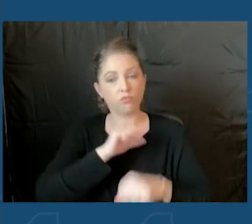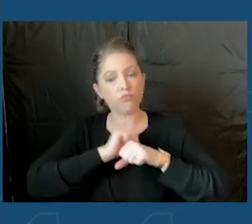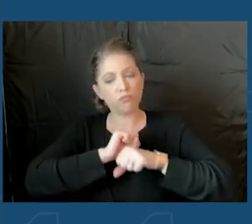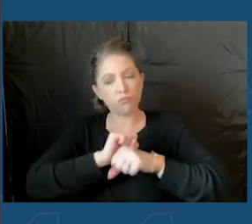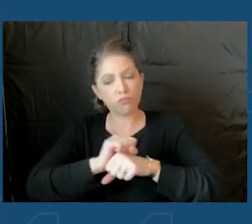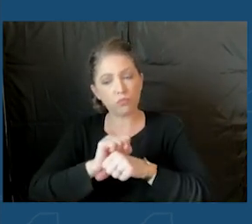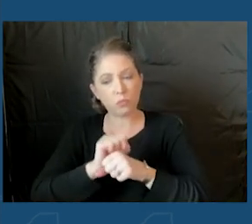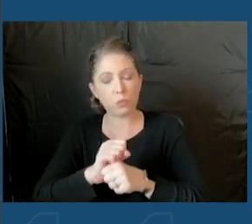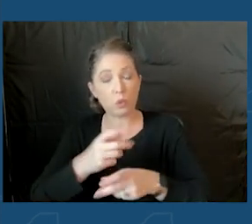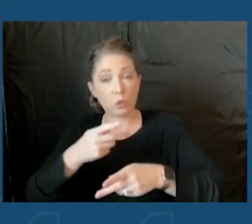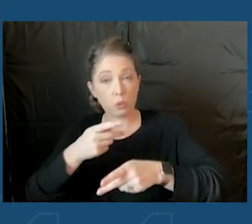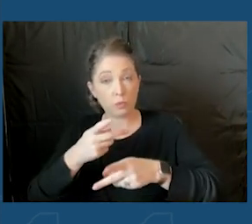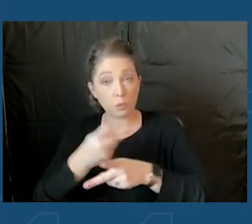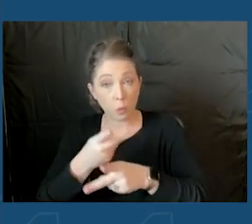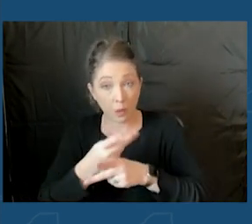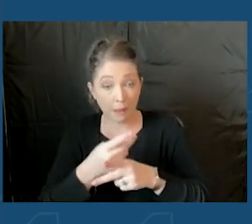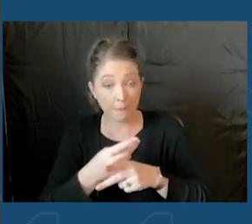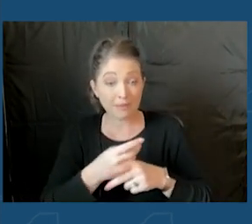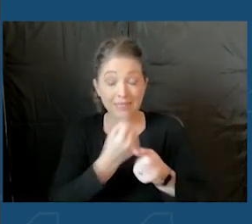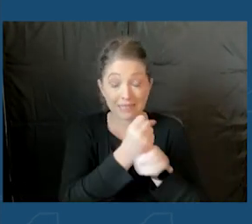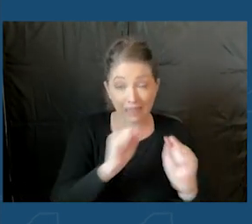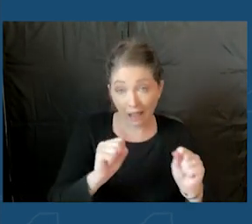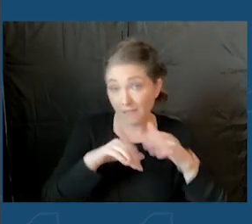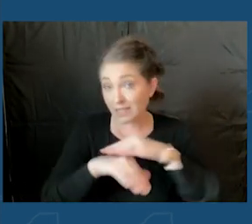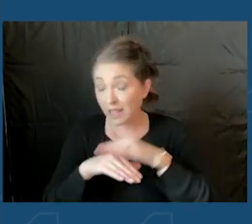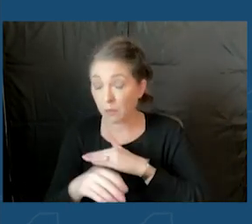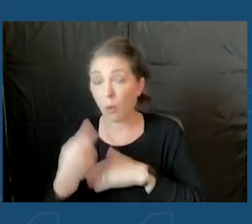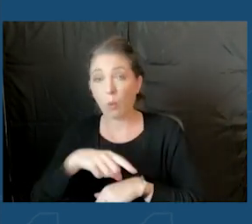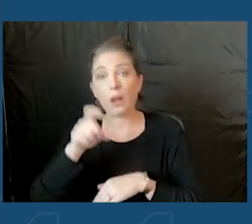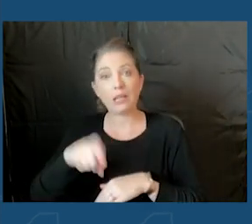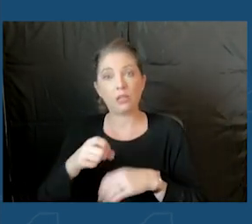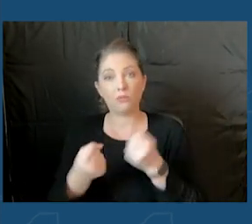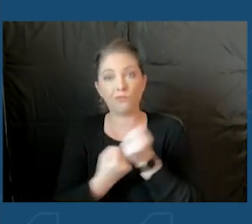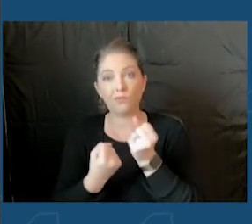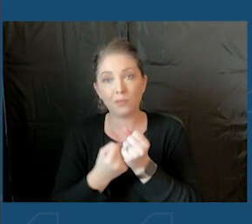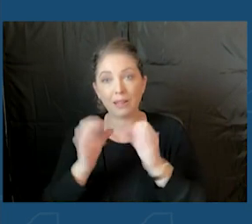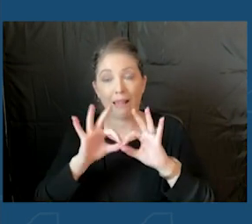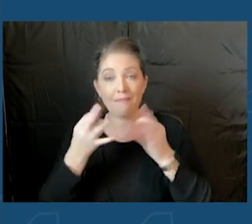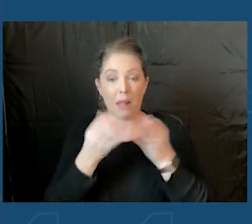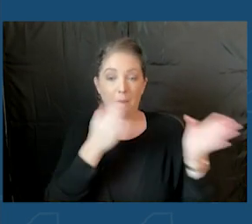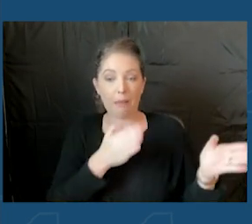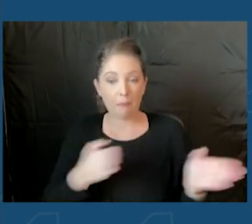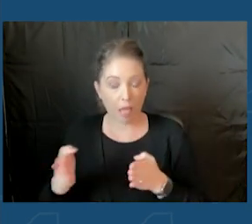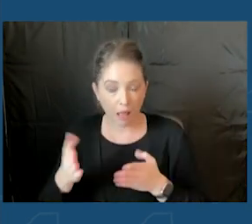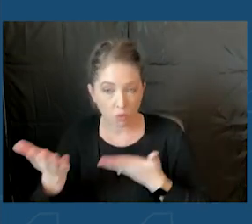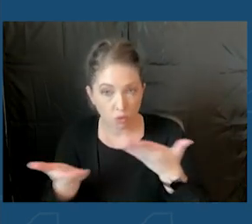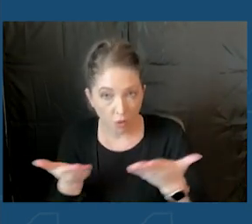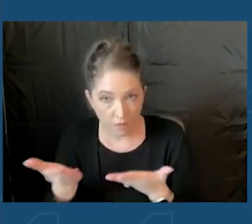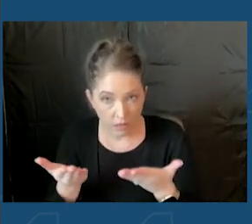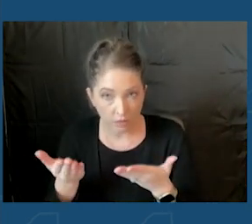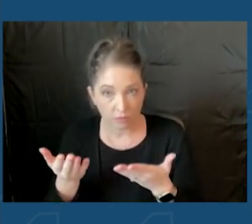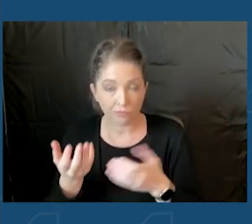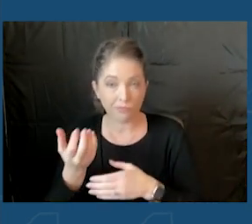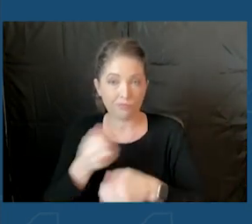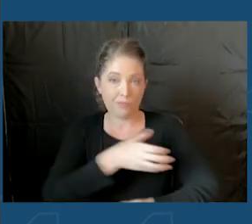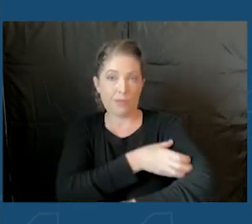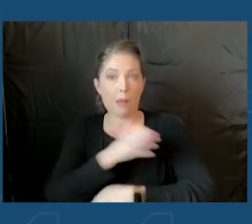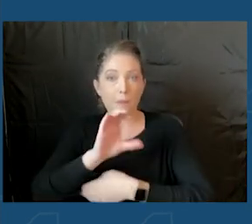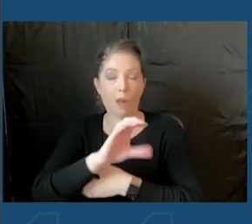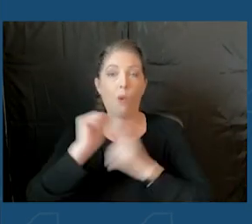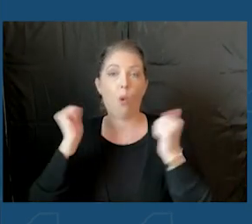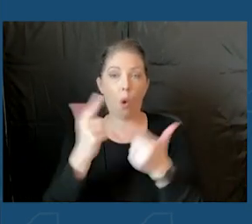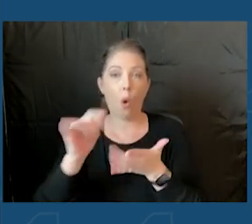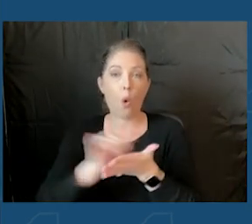abortion safe and accessible, we also need to strengthen family planning services, empowering all New